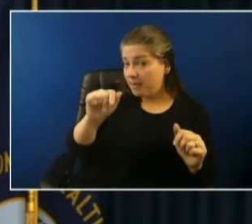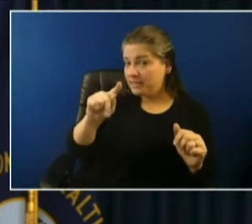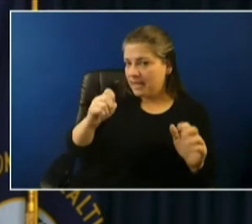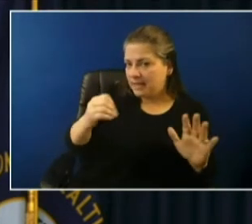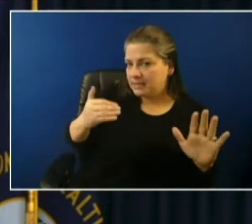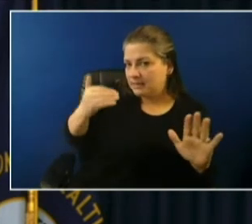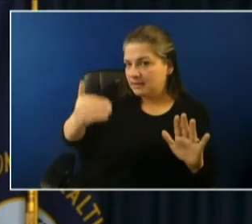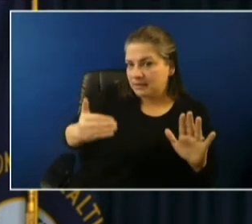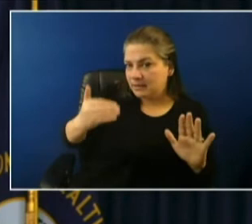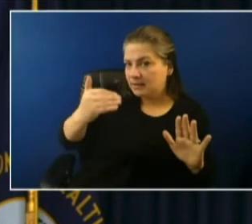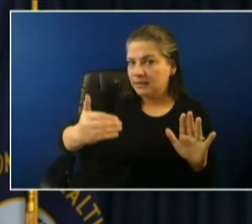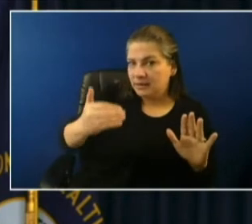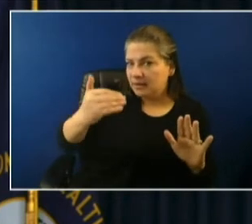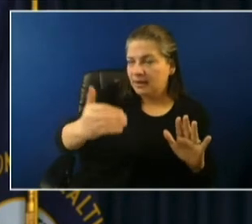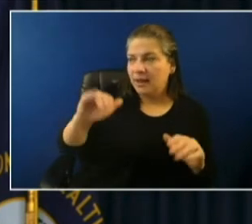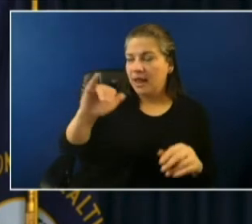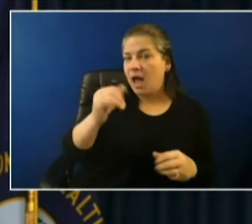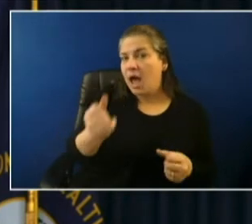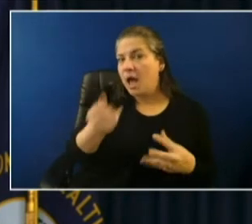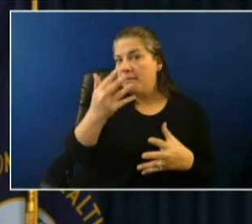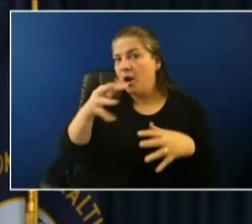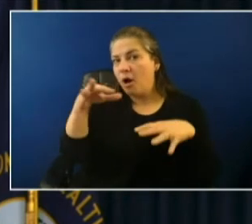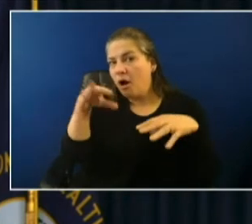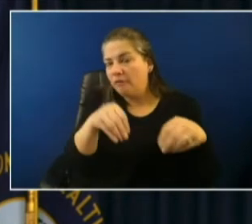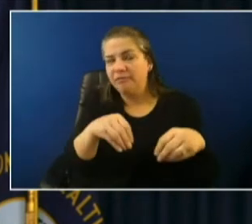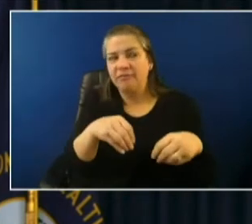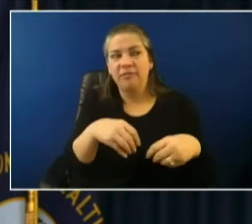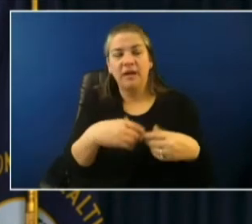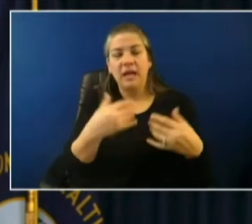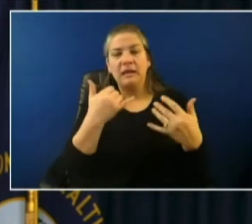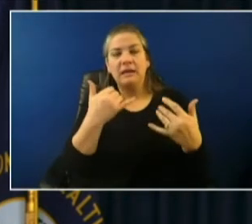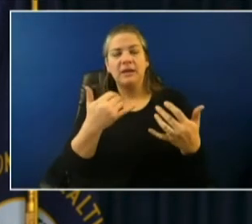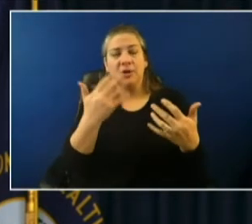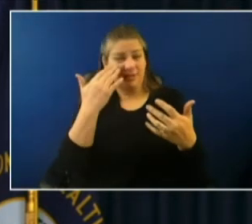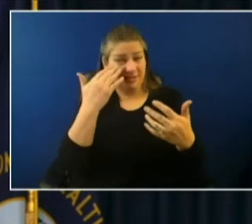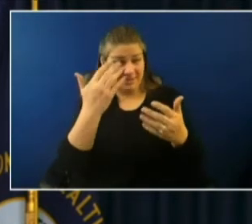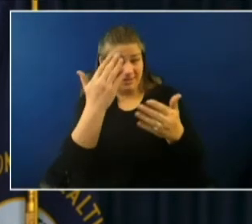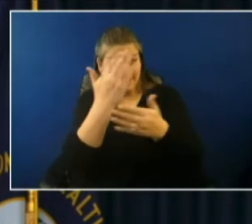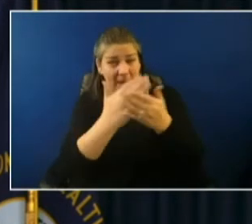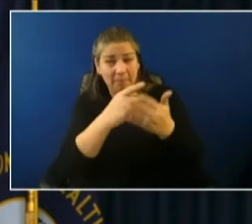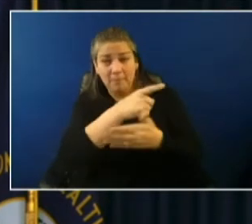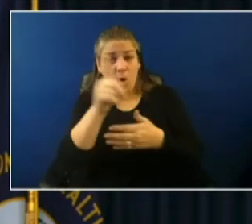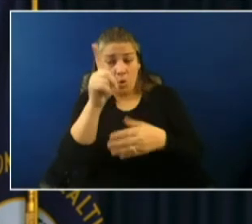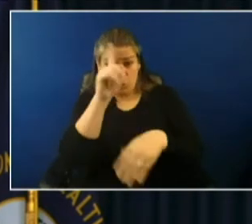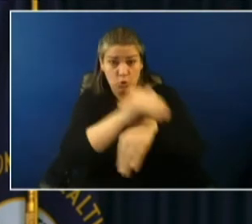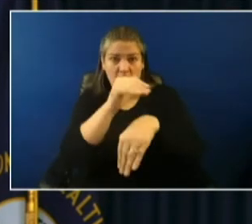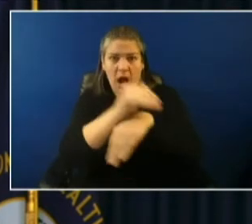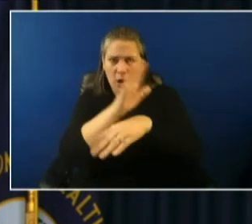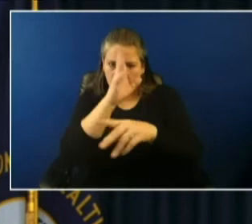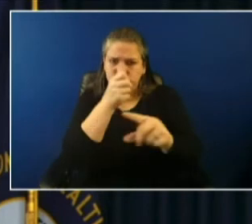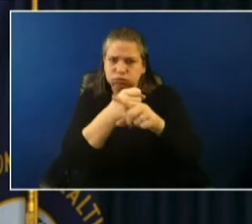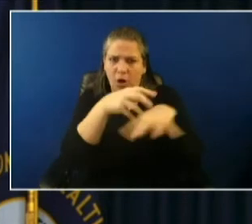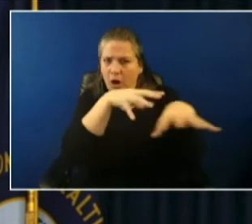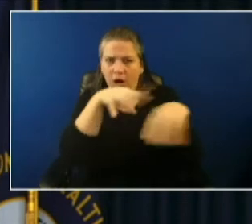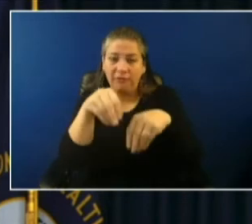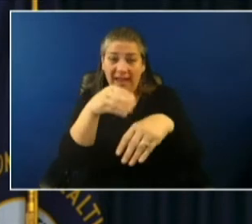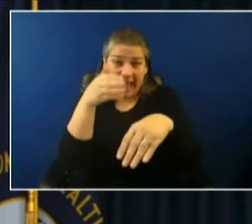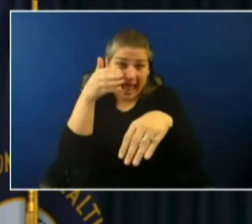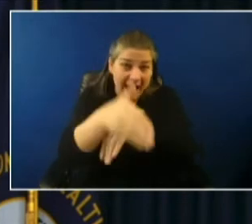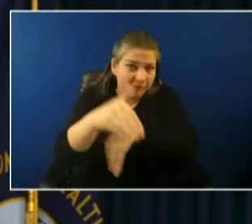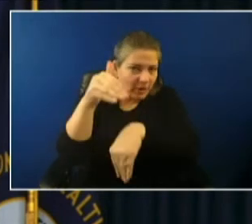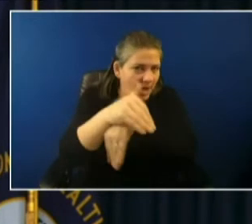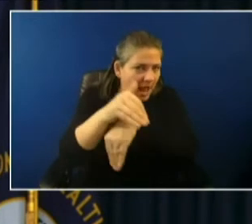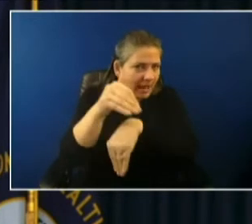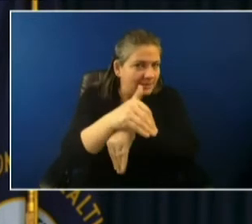are and how many people are without. Remember, some places are going to get hit tonight, even after dark. So it